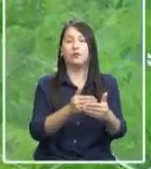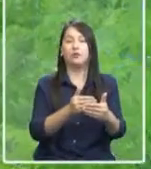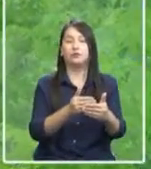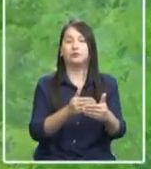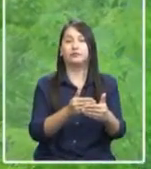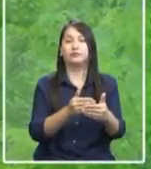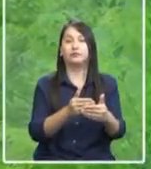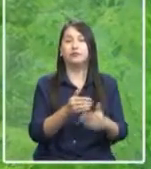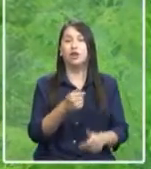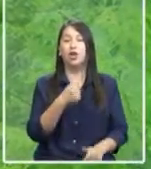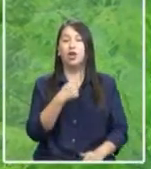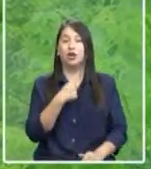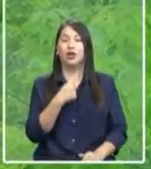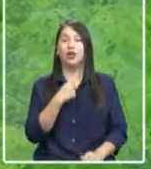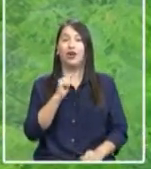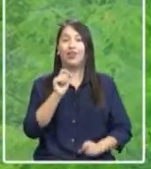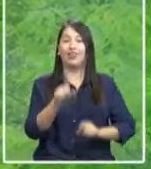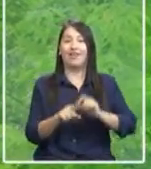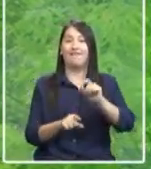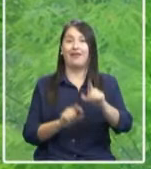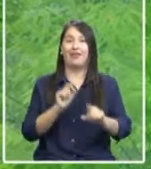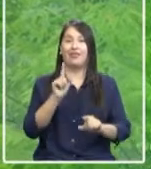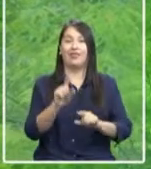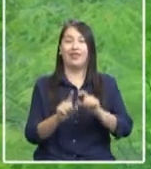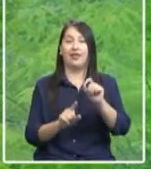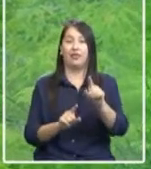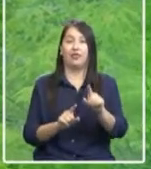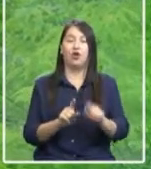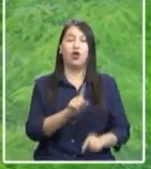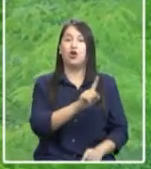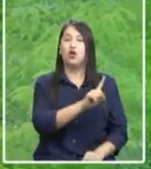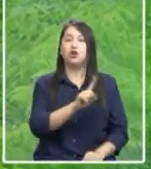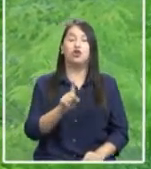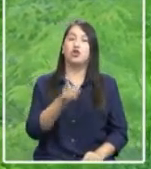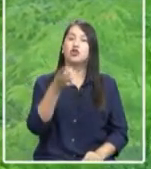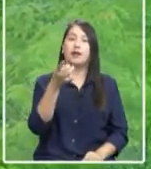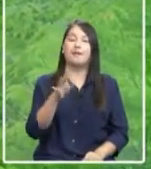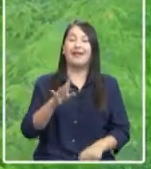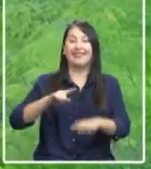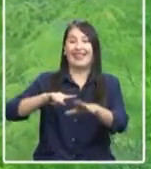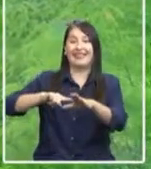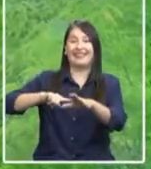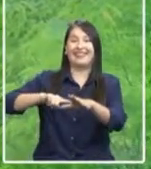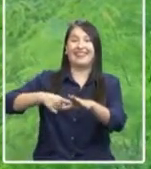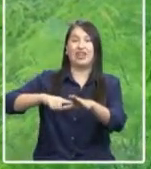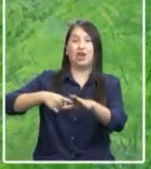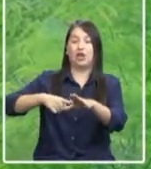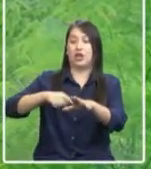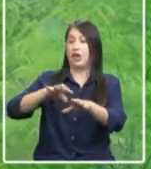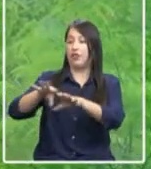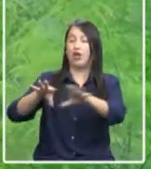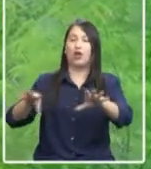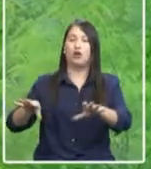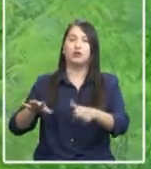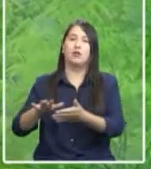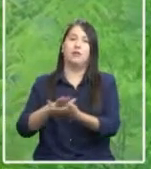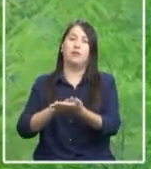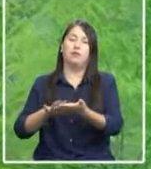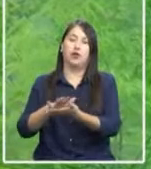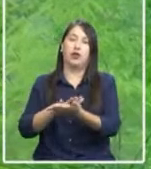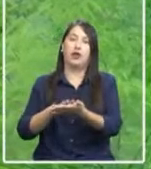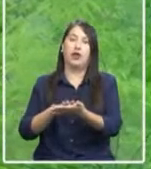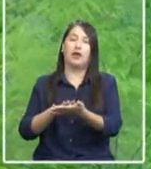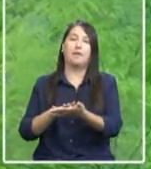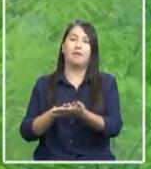material technologies, the ones that allow us to shoot rockets onto Mars or to escape from the Earth's atmosphere,